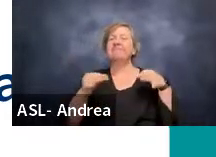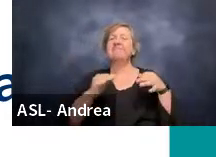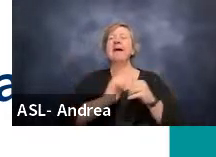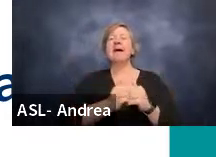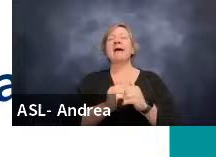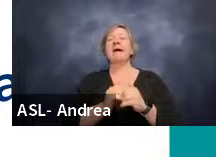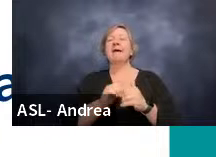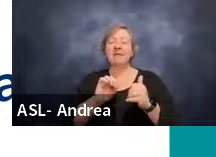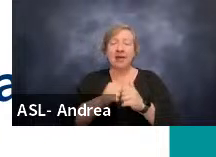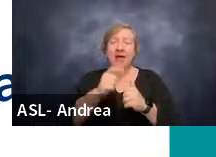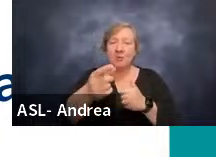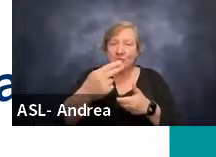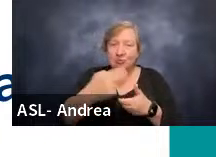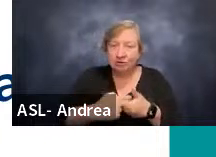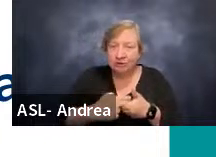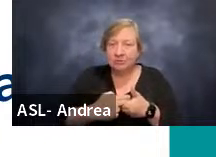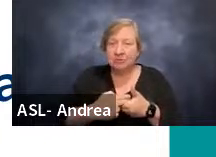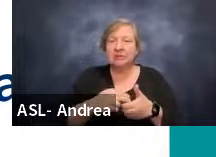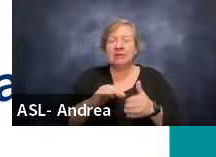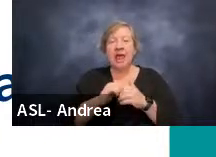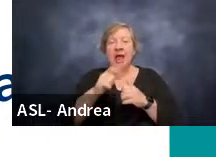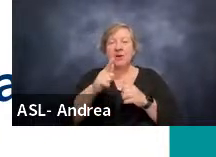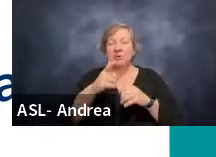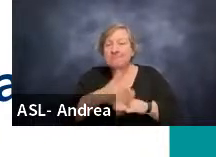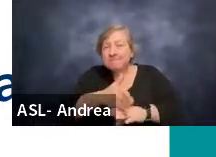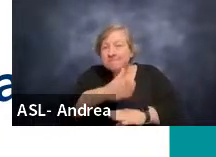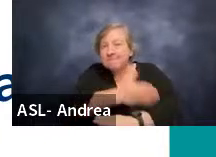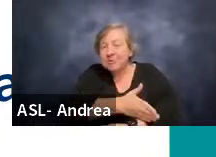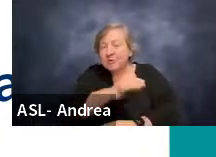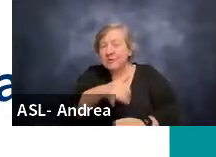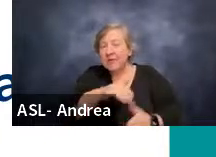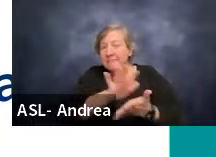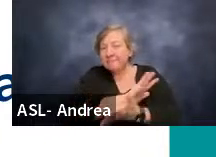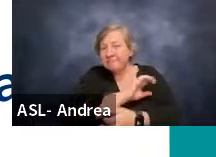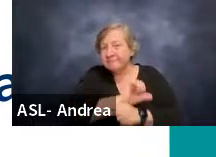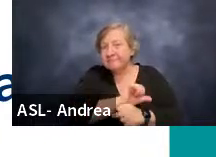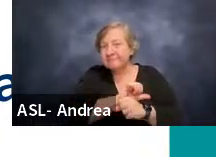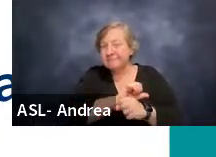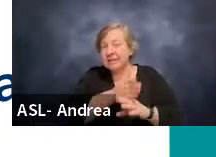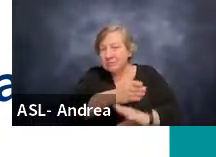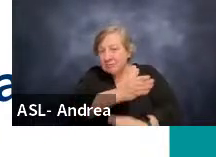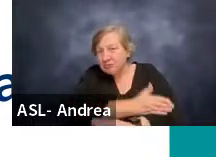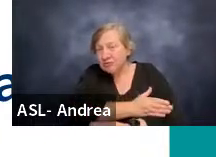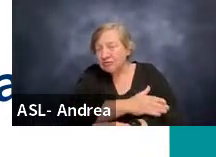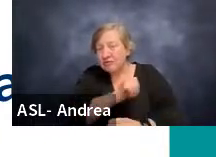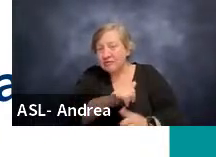participate to make this document as good as possible. We're talking about a